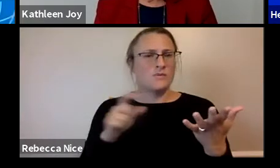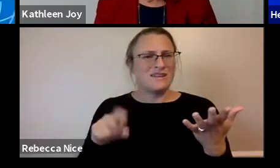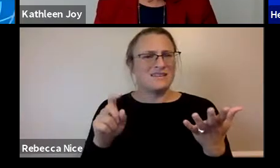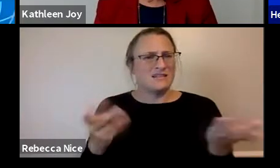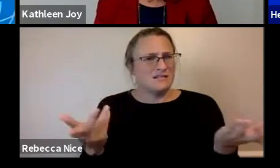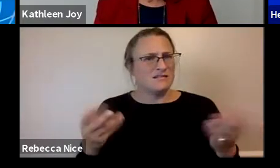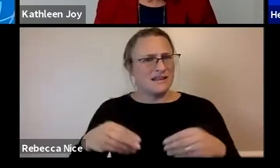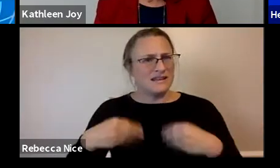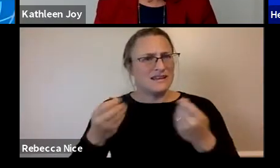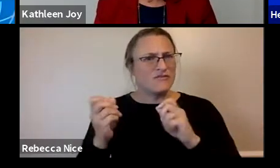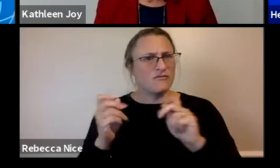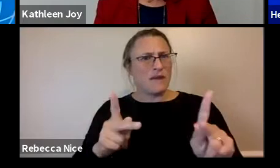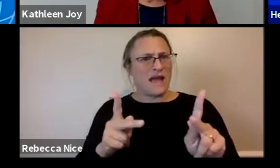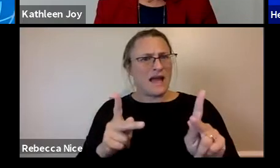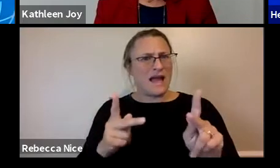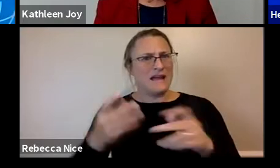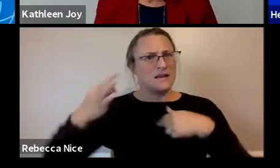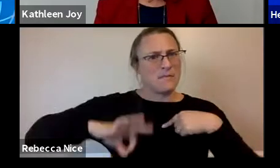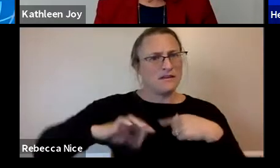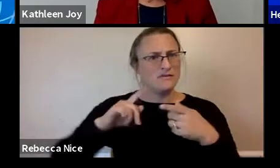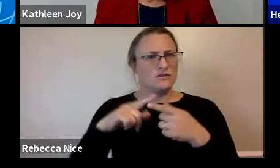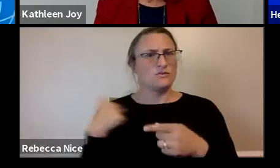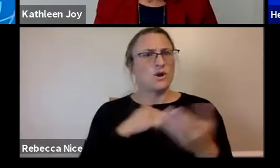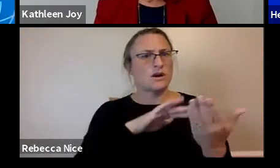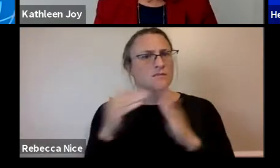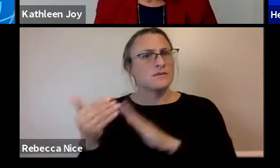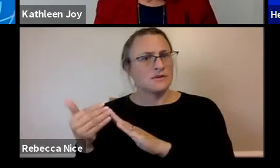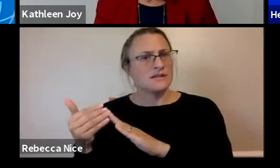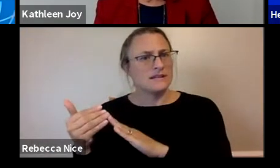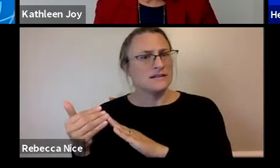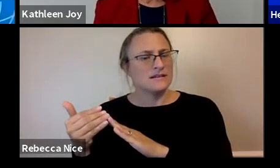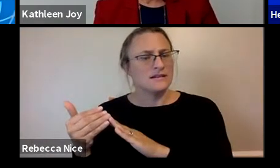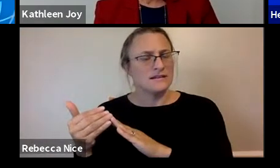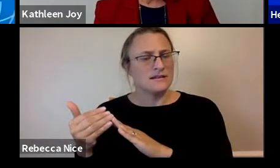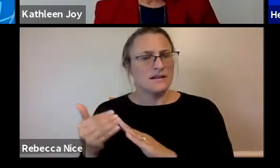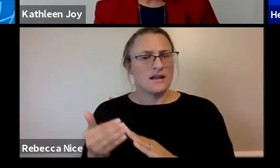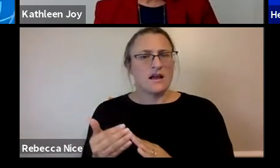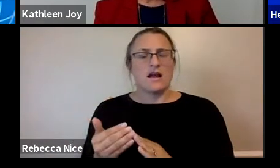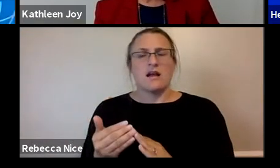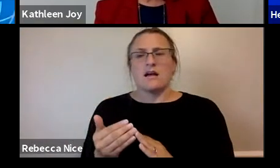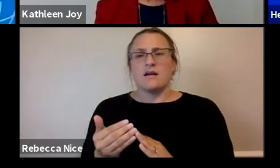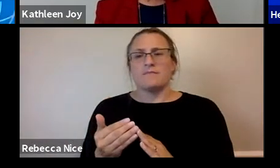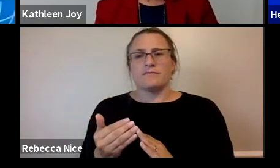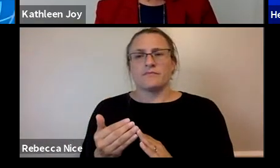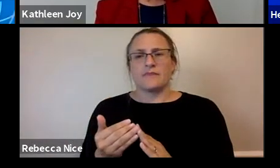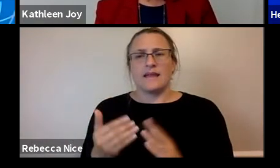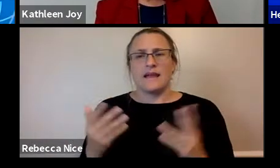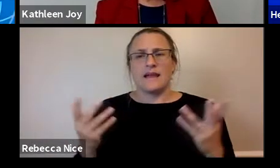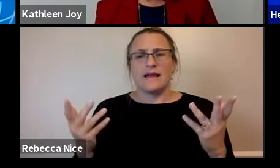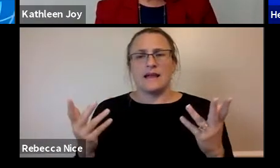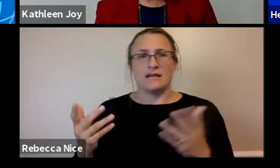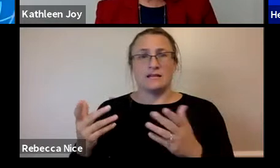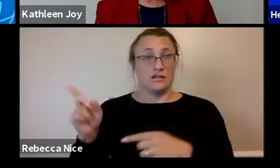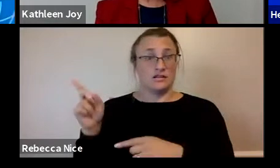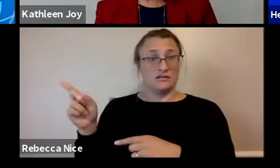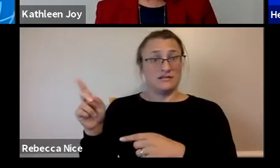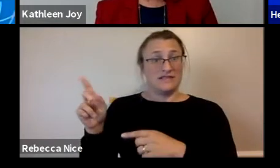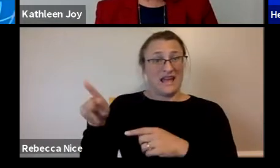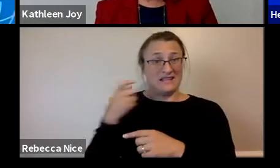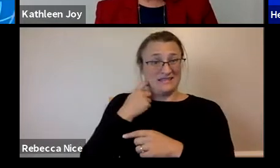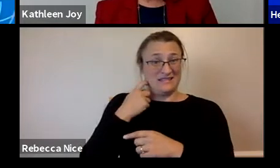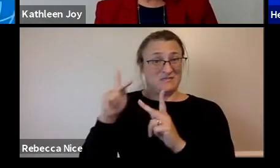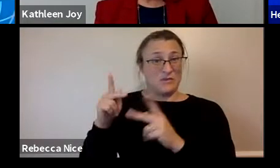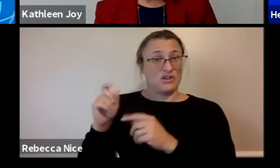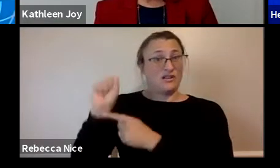the community. I don't have as much of a cost outline, but I certainly